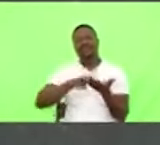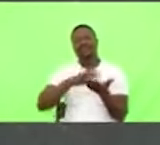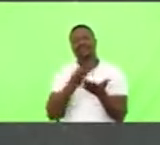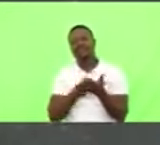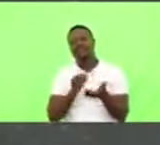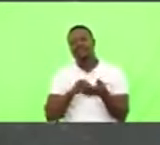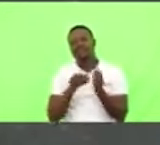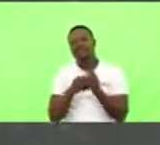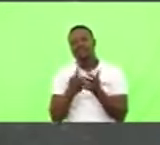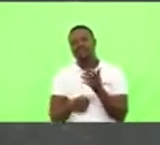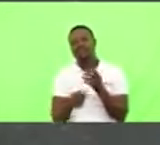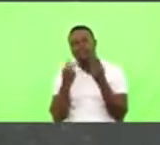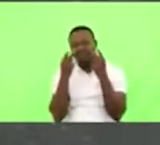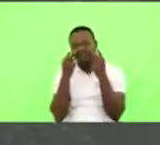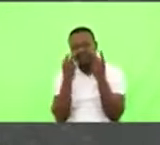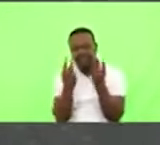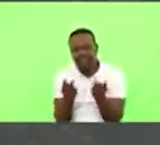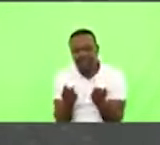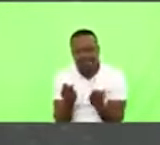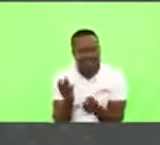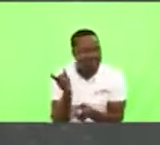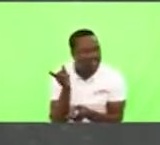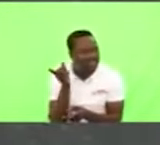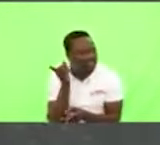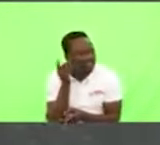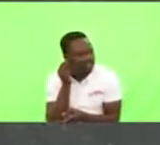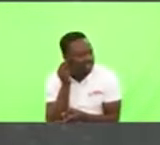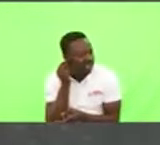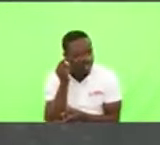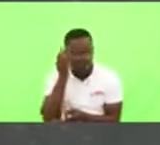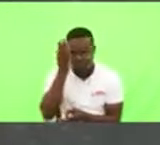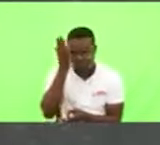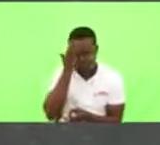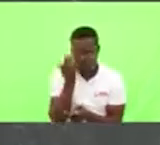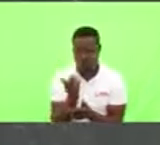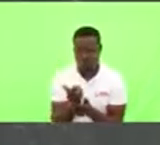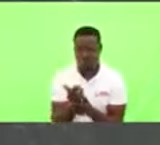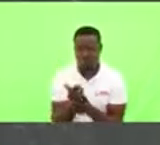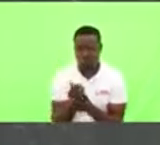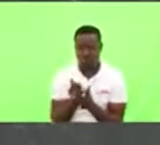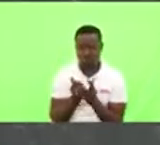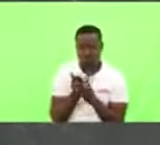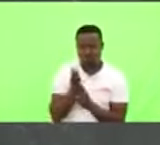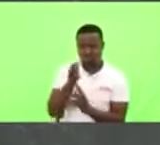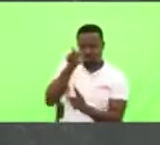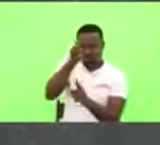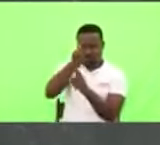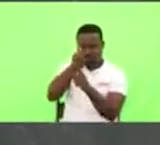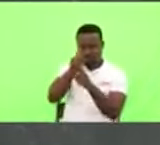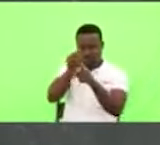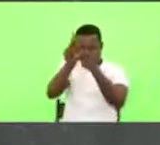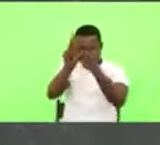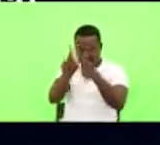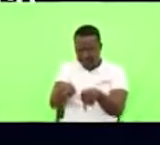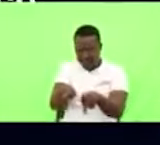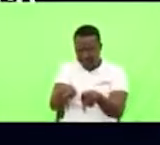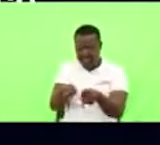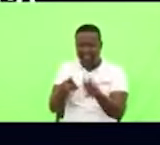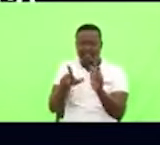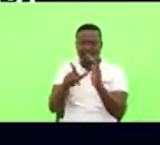to see, hear, and to know by personal presence and